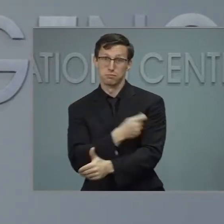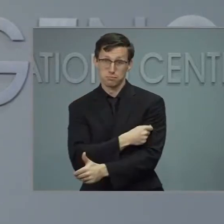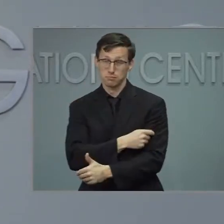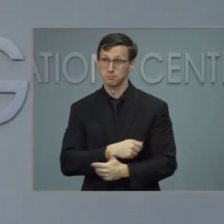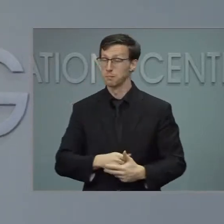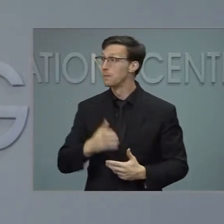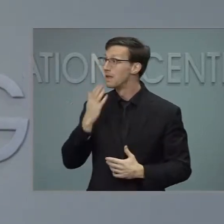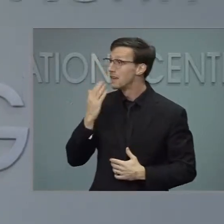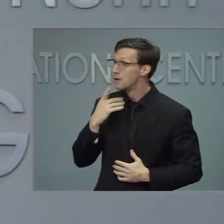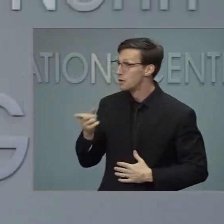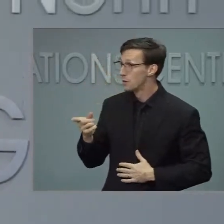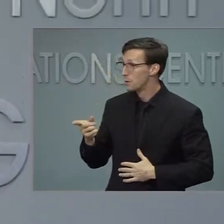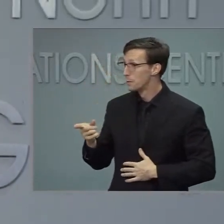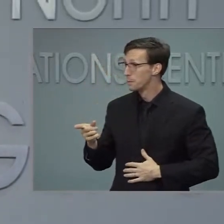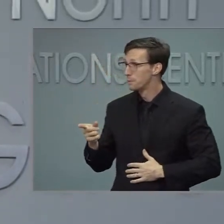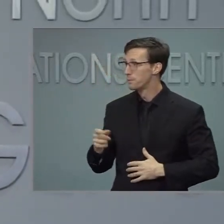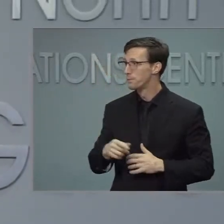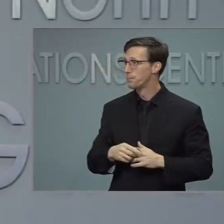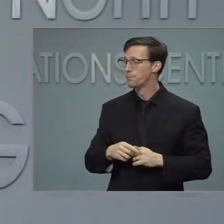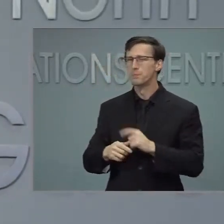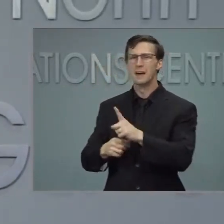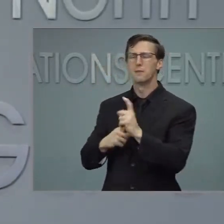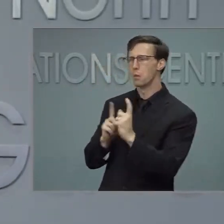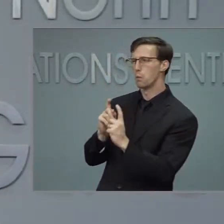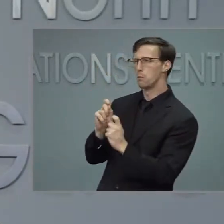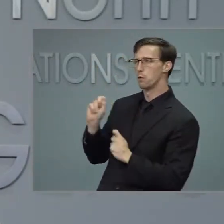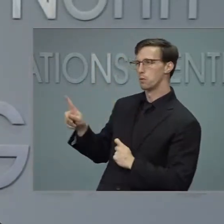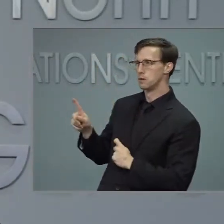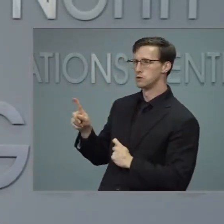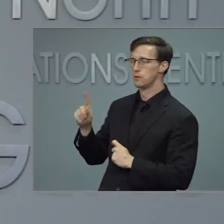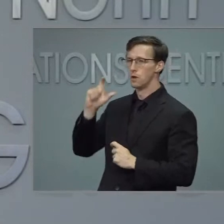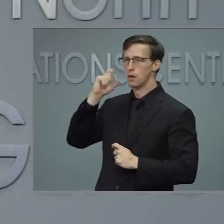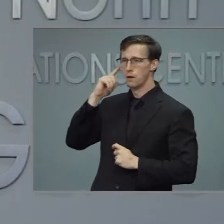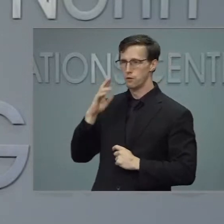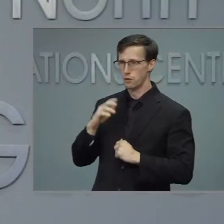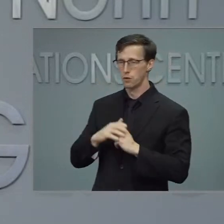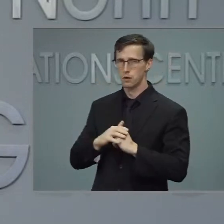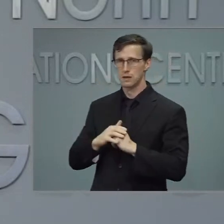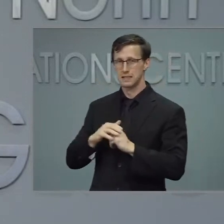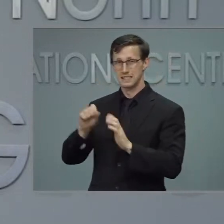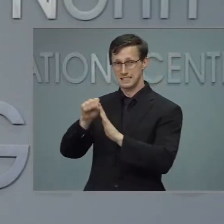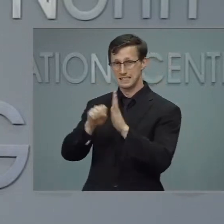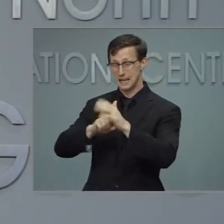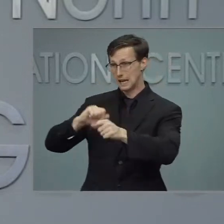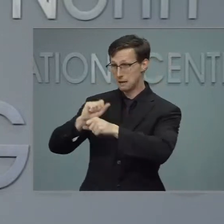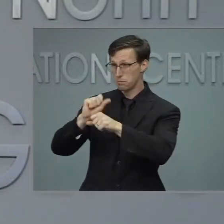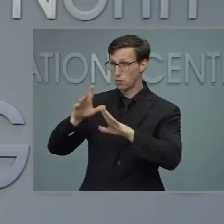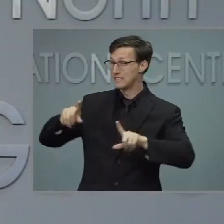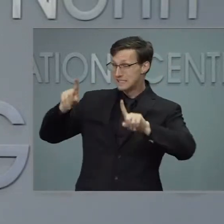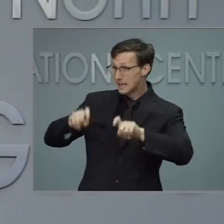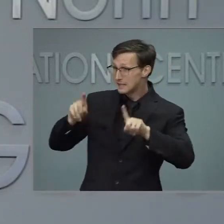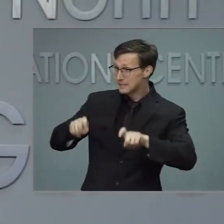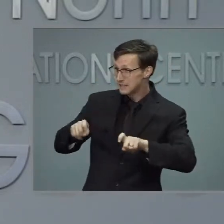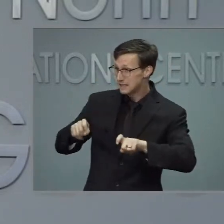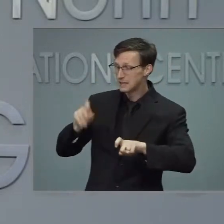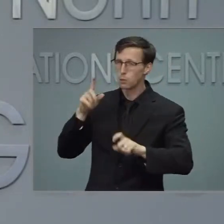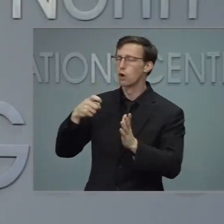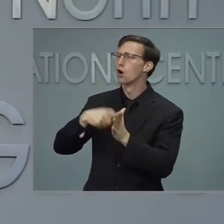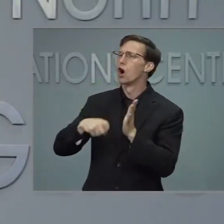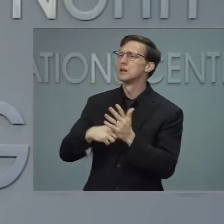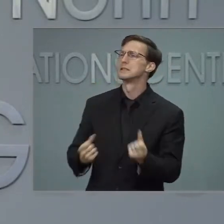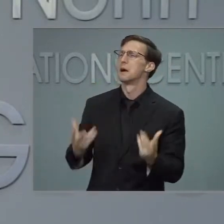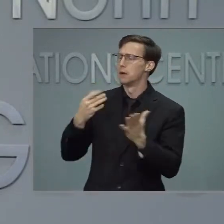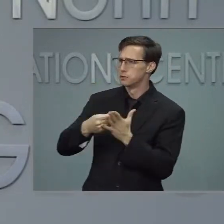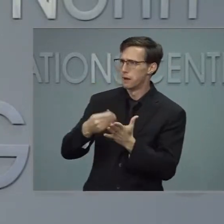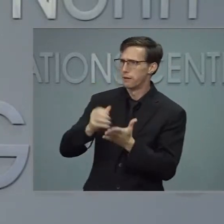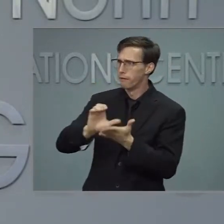I said one last quick question for Governor Cooper regarding the testing for the state employees. How much money have you set aside to do that? What is that going to cost the state to do the regular testing? Do the